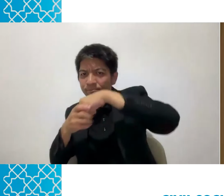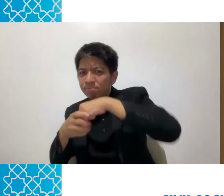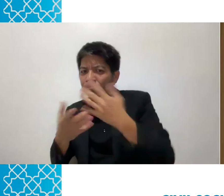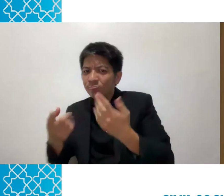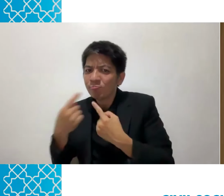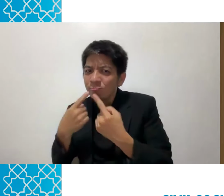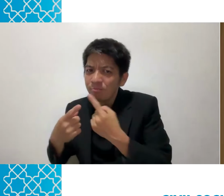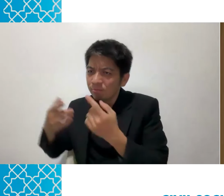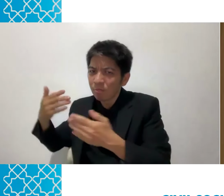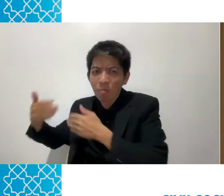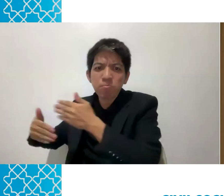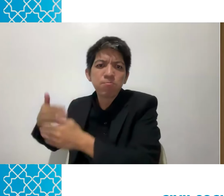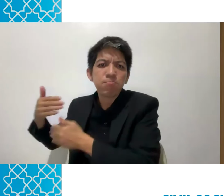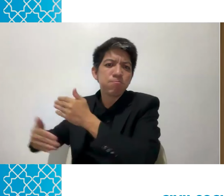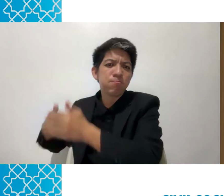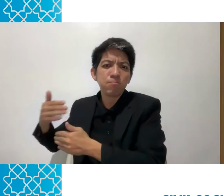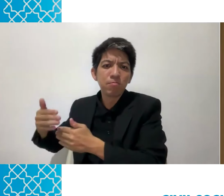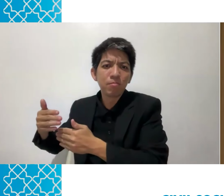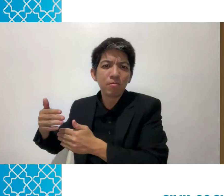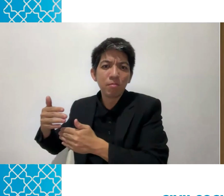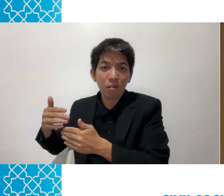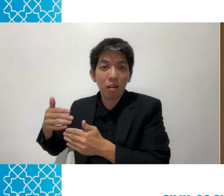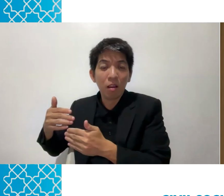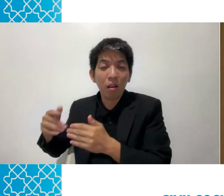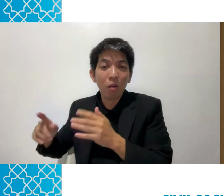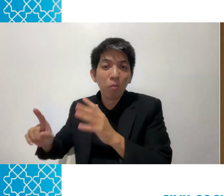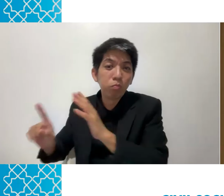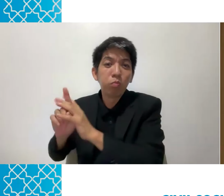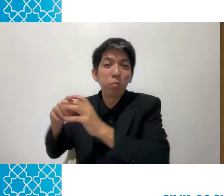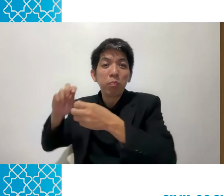was one example. And